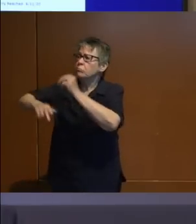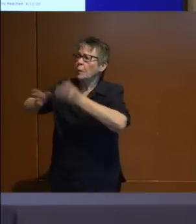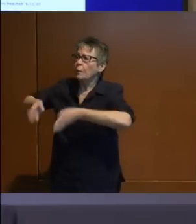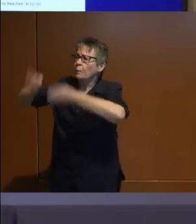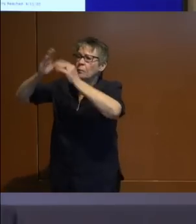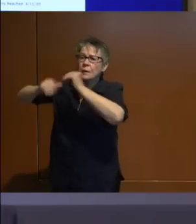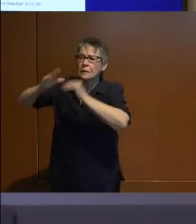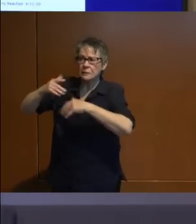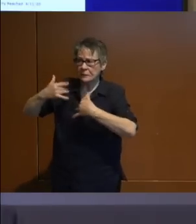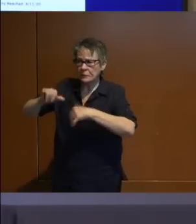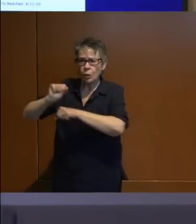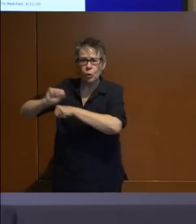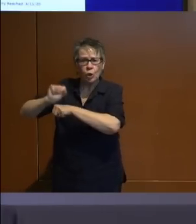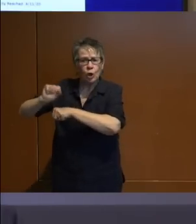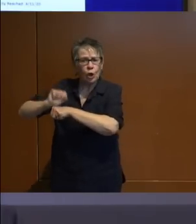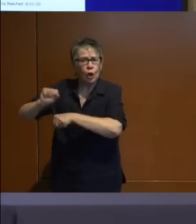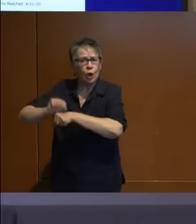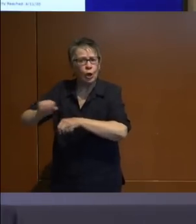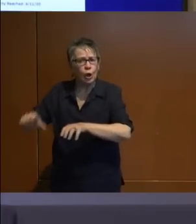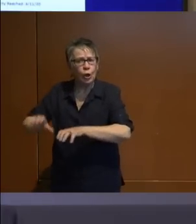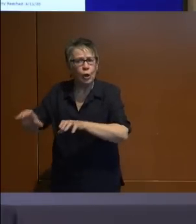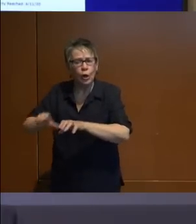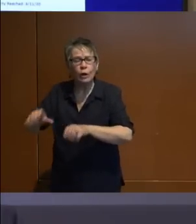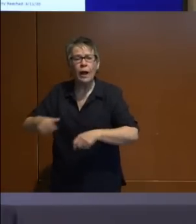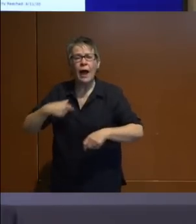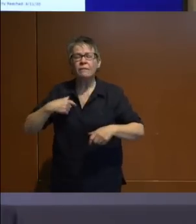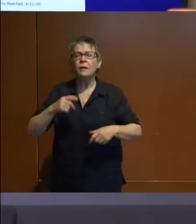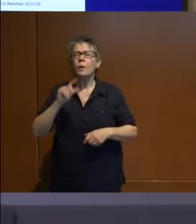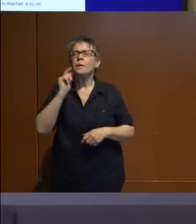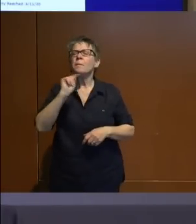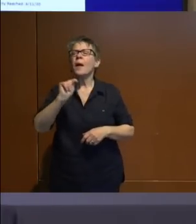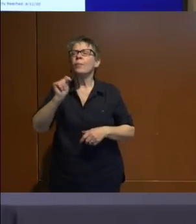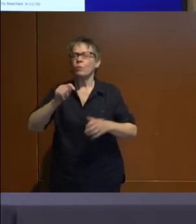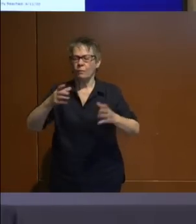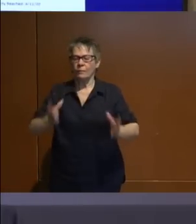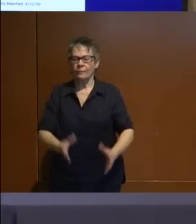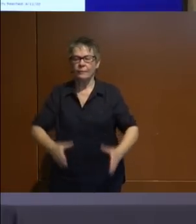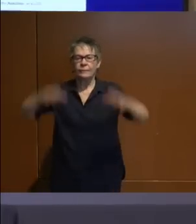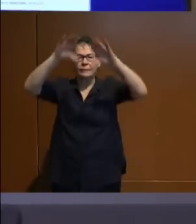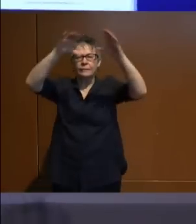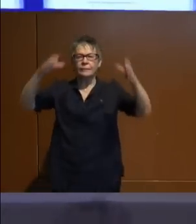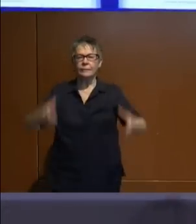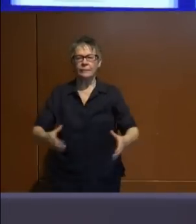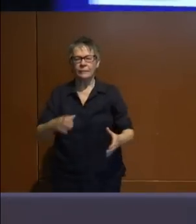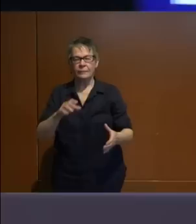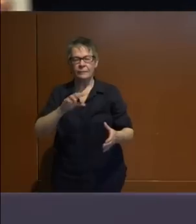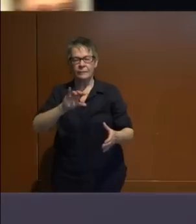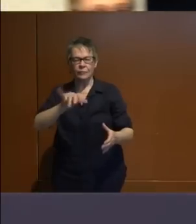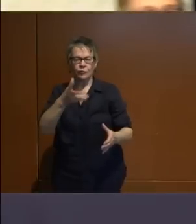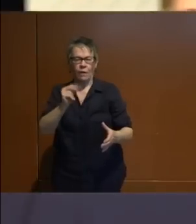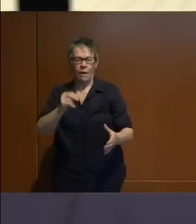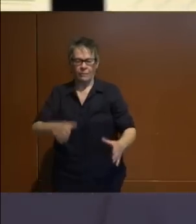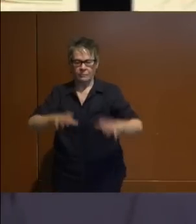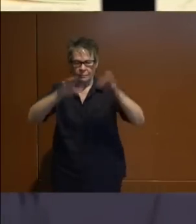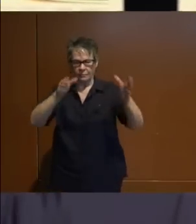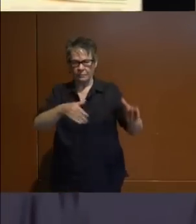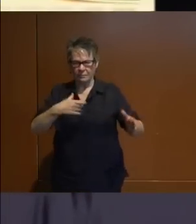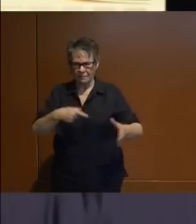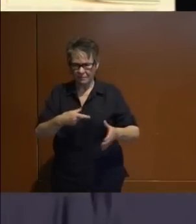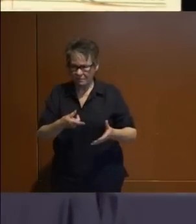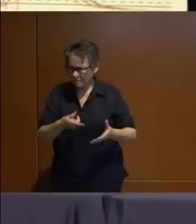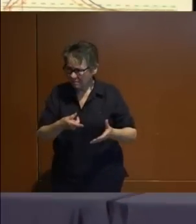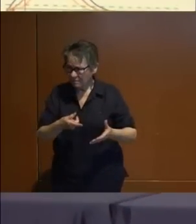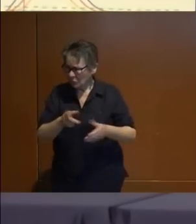implementing any different procedures? Yep. Do you want to start with the... I think it's important for you to know that we're doing a